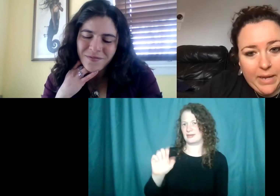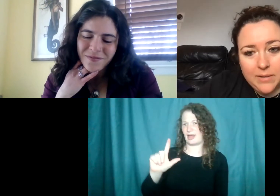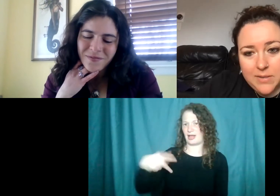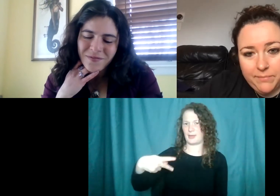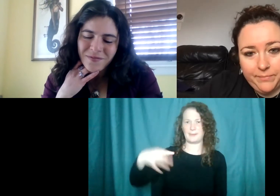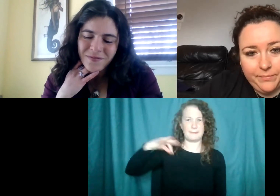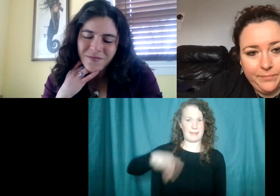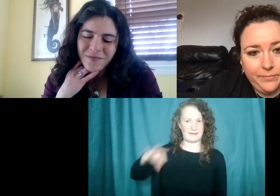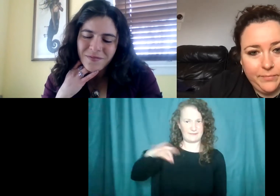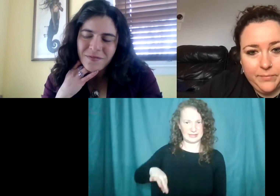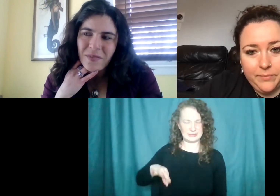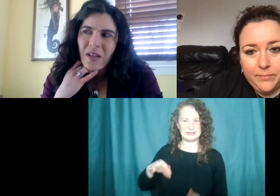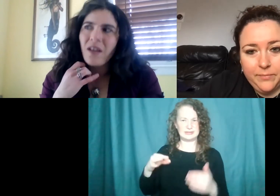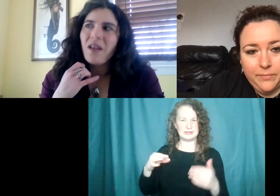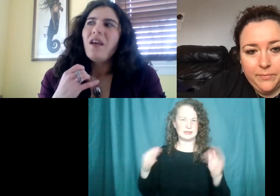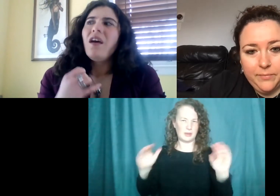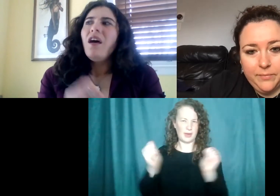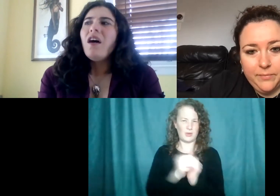land plants?